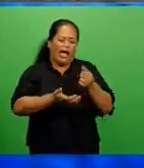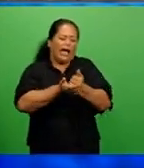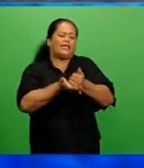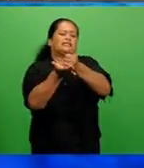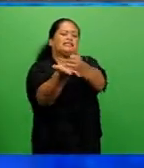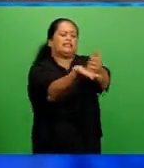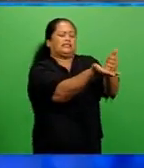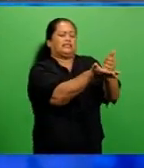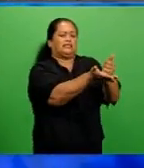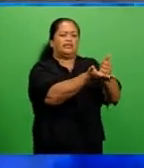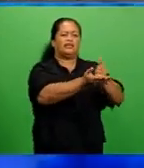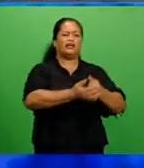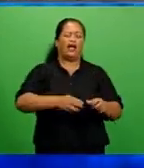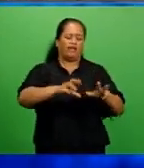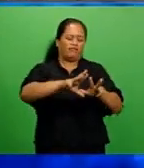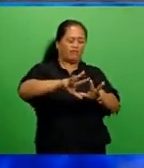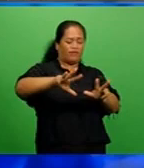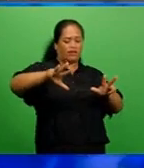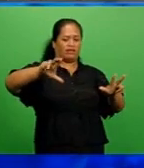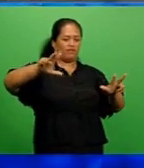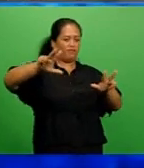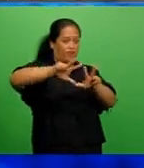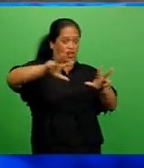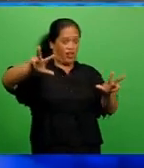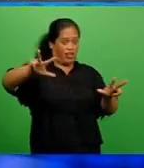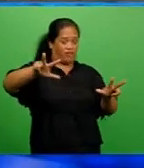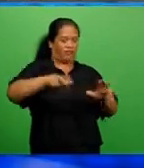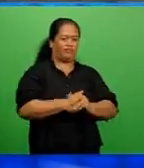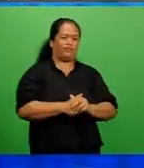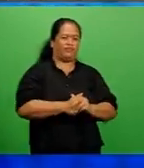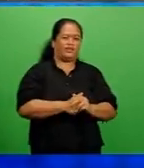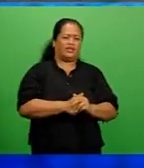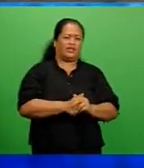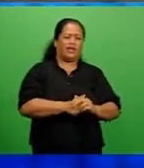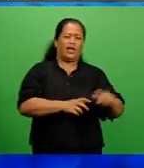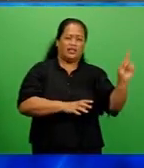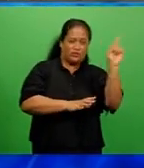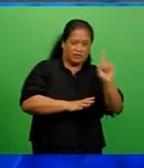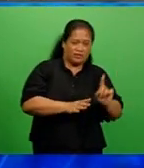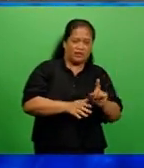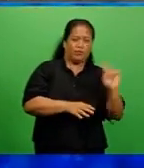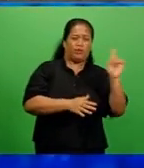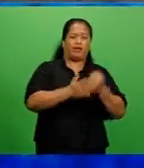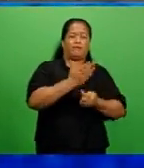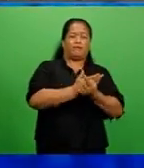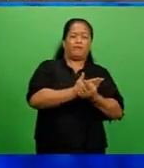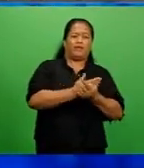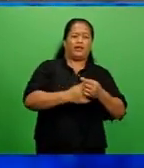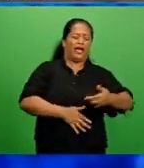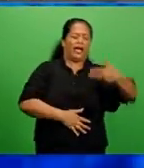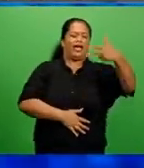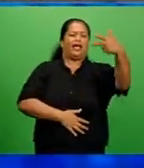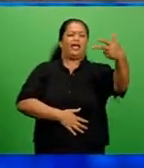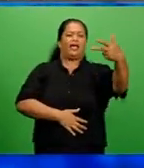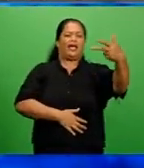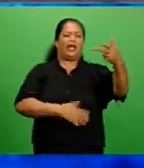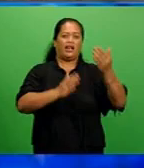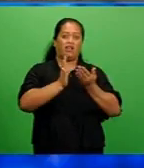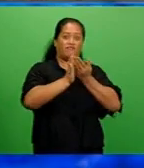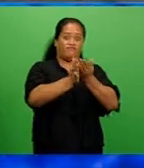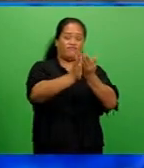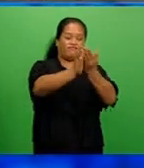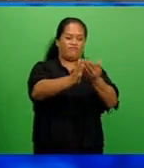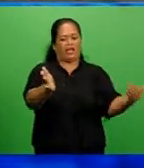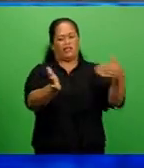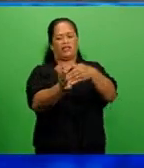cyclone Yasa. Today, the non-profit organization sent their 8th yacht in an effort to reach villages in the remote part. Details